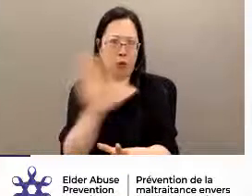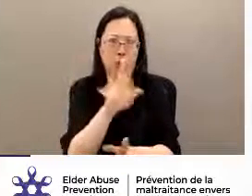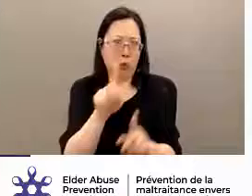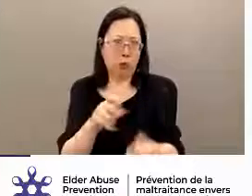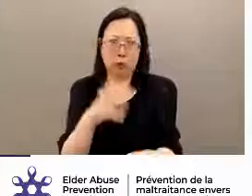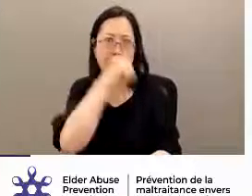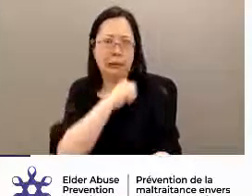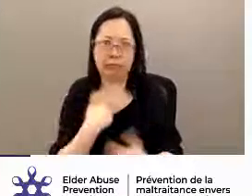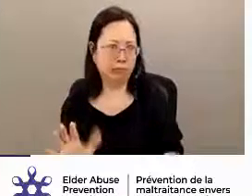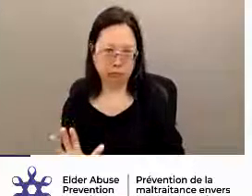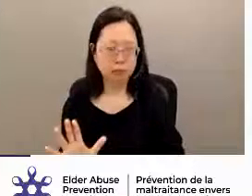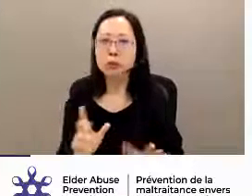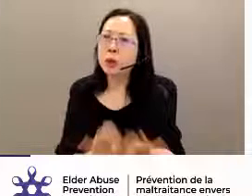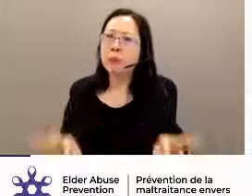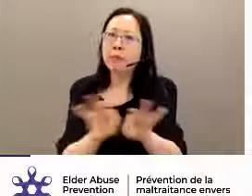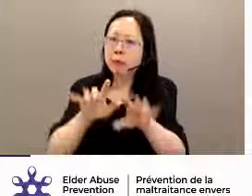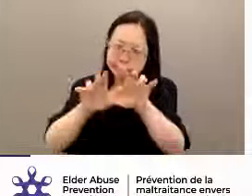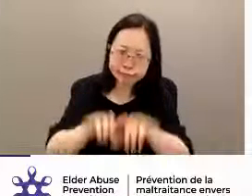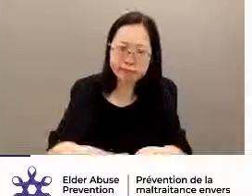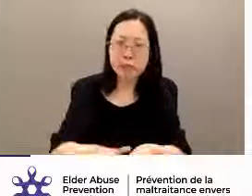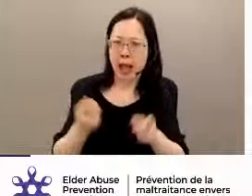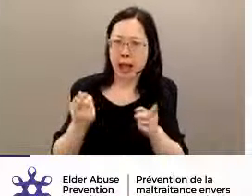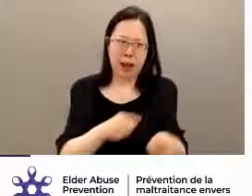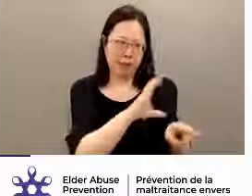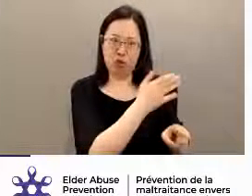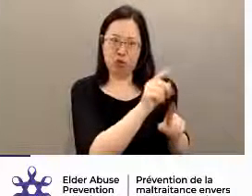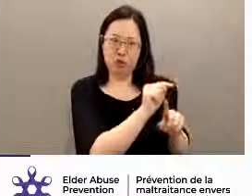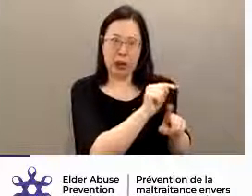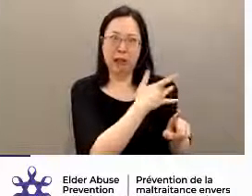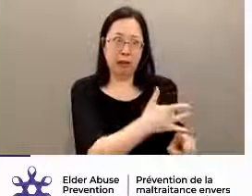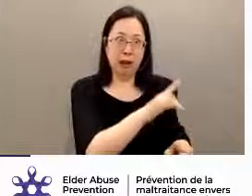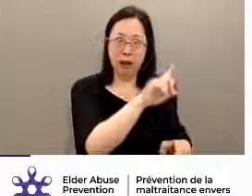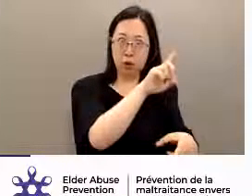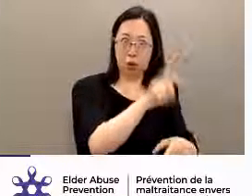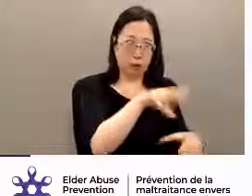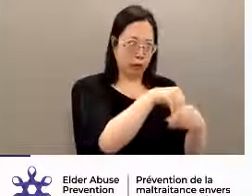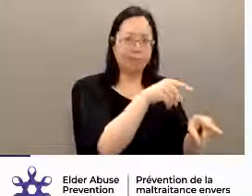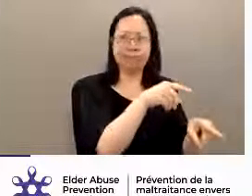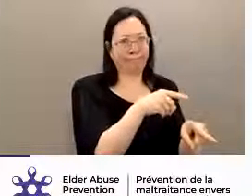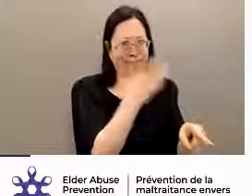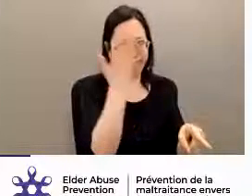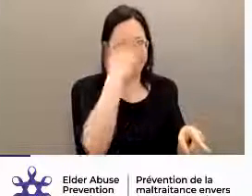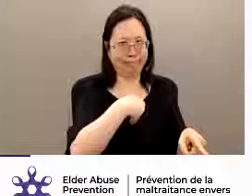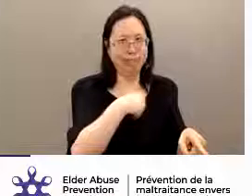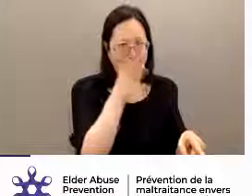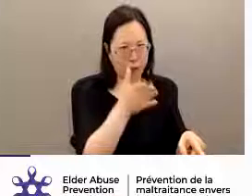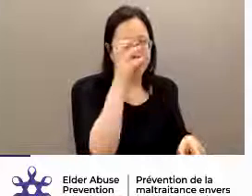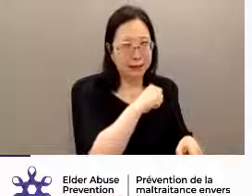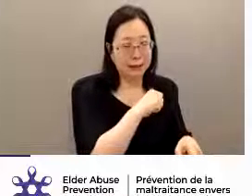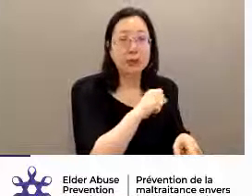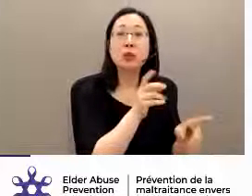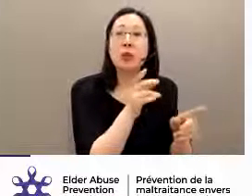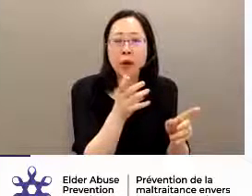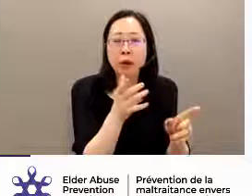put them there, because if we do get a lot of chat conversations, sometimes they get missed. So we may redirect you if you